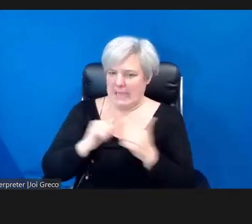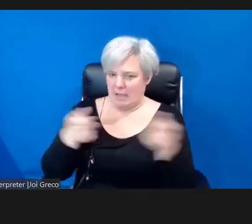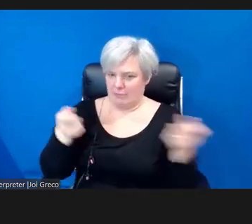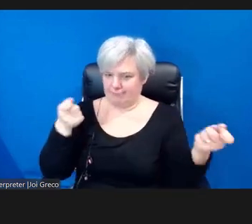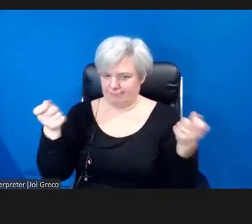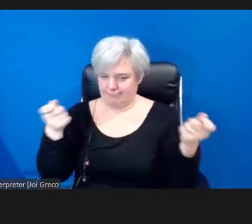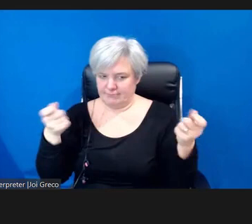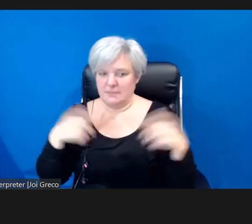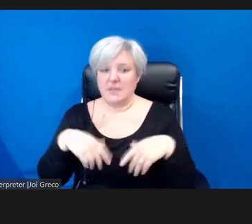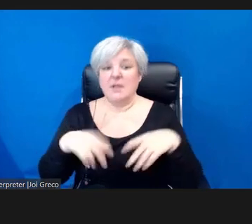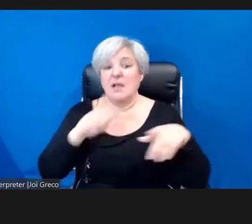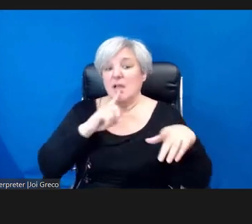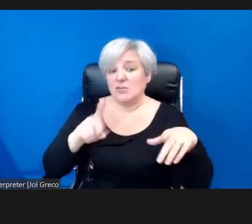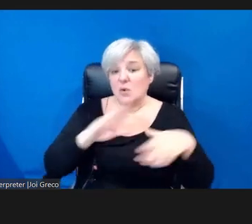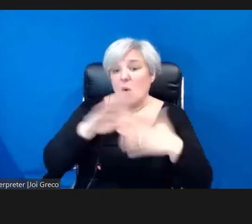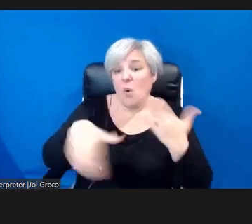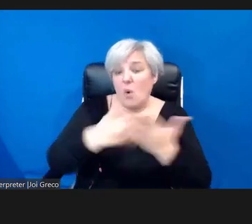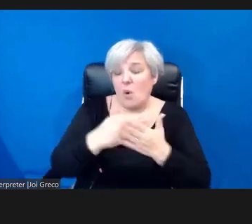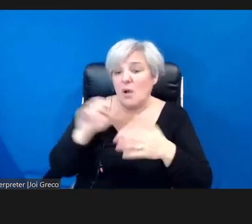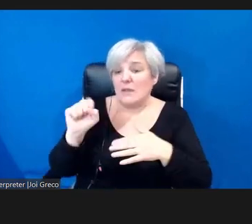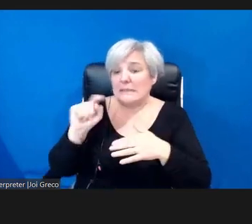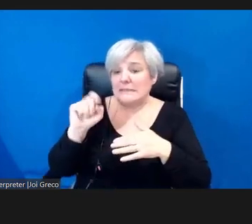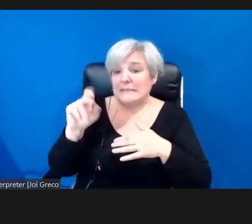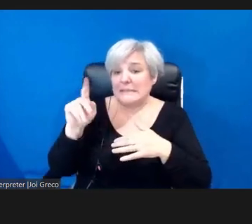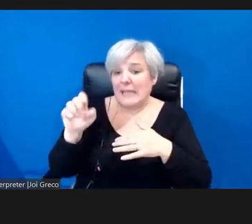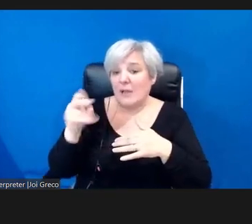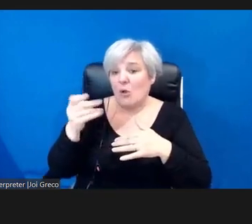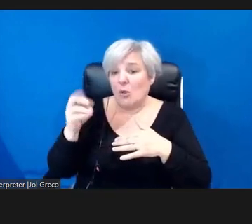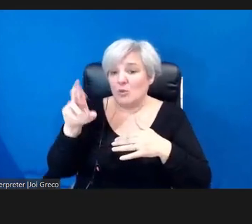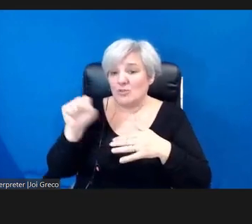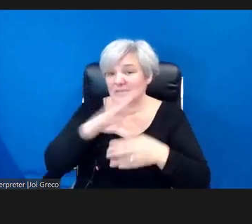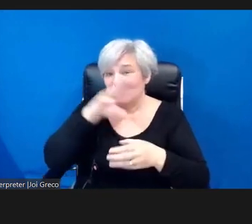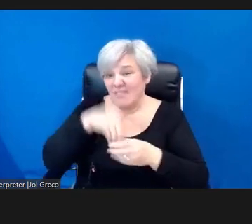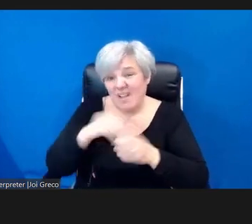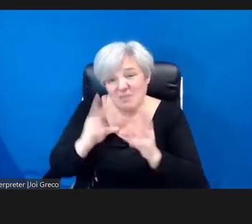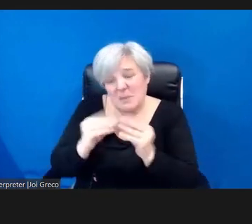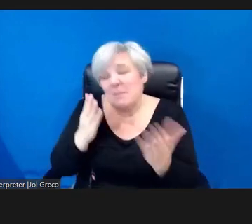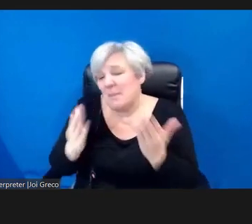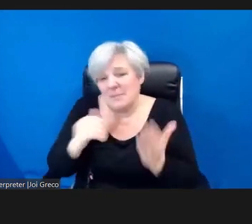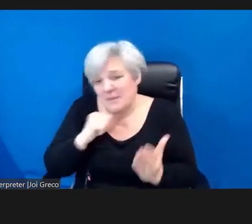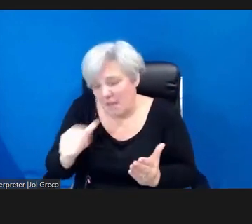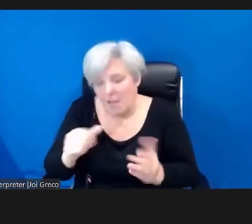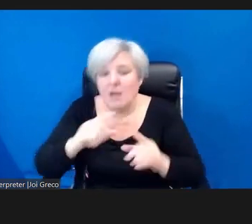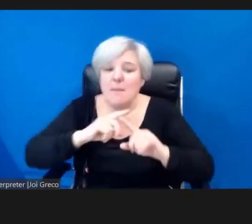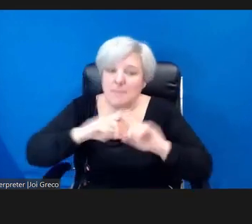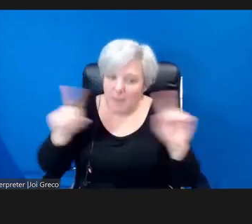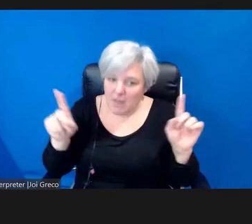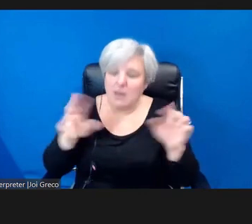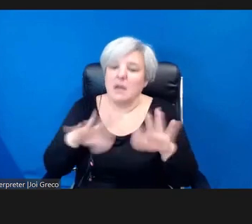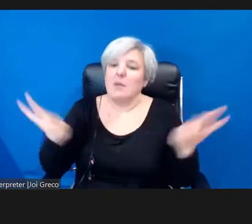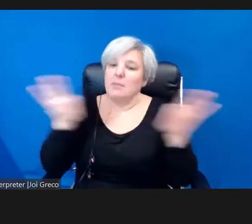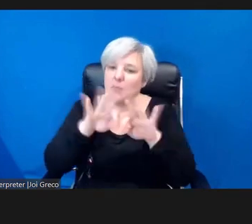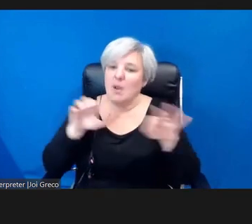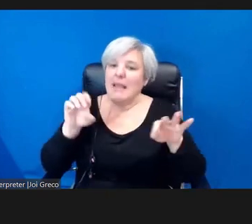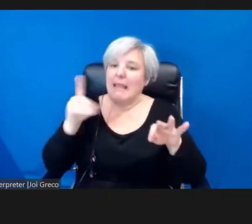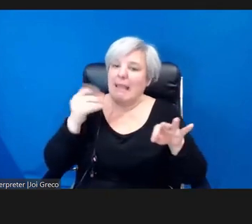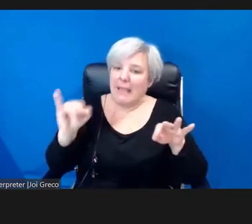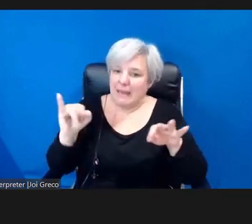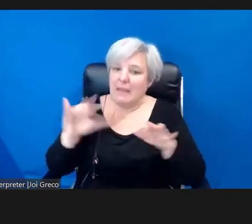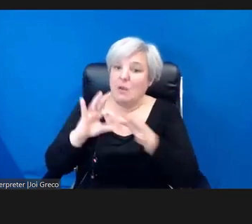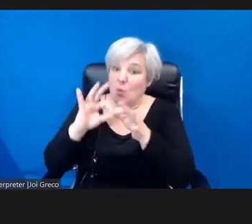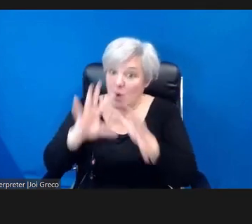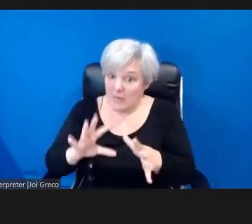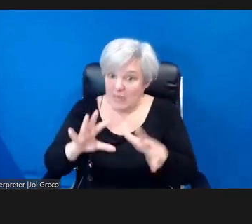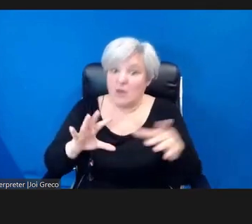identified stakeholders may not be able to attend this final meeting, it's important that the EHDI coordinator and hospital stakeholders are